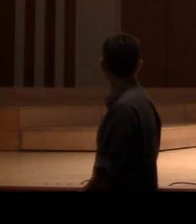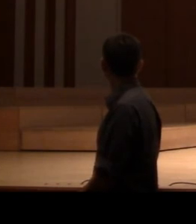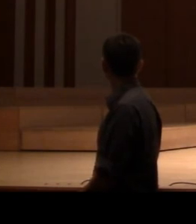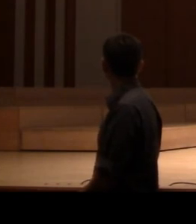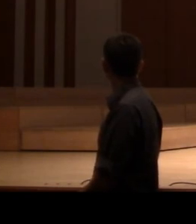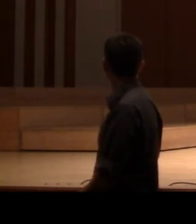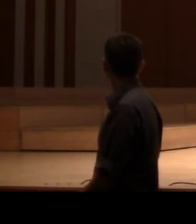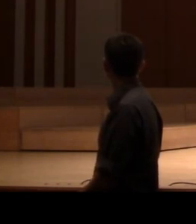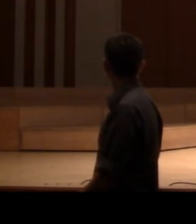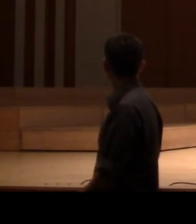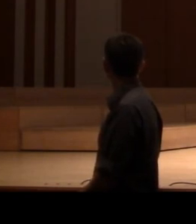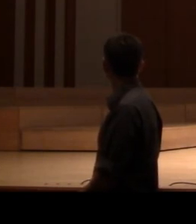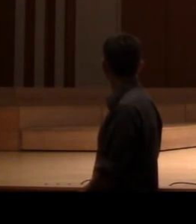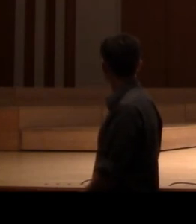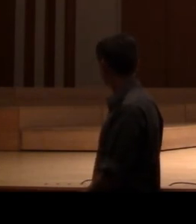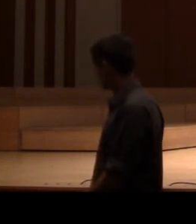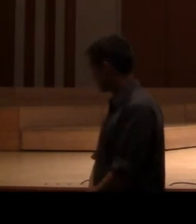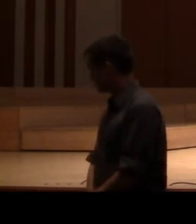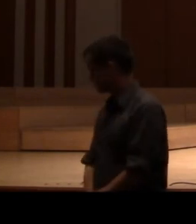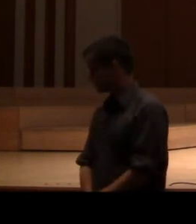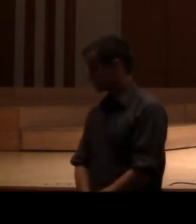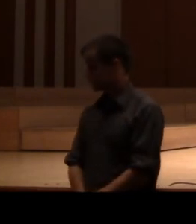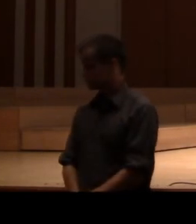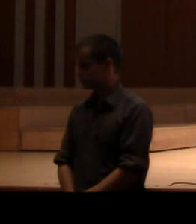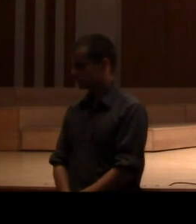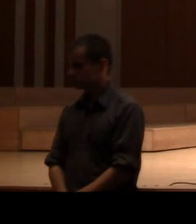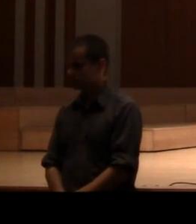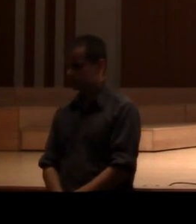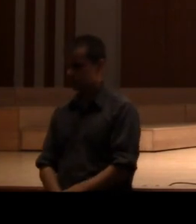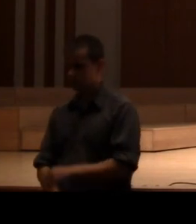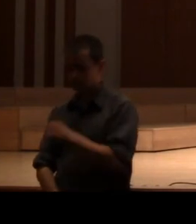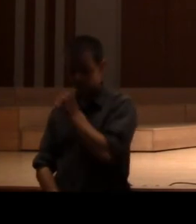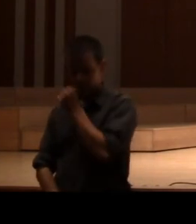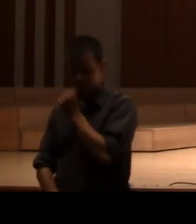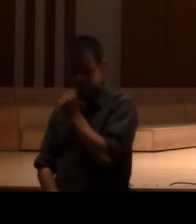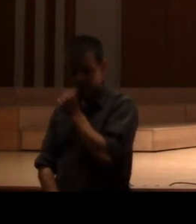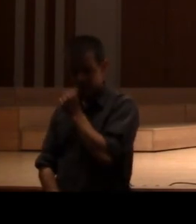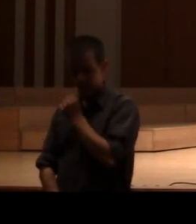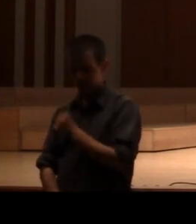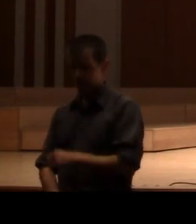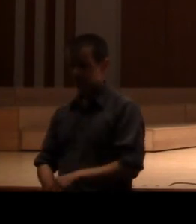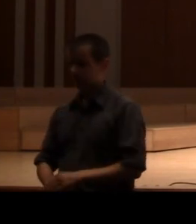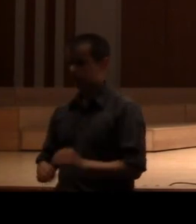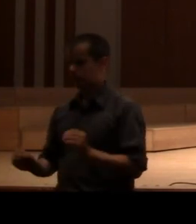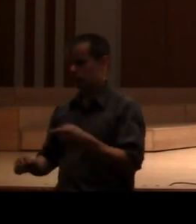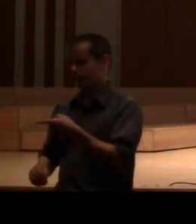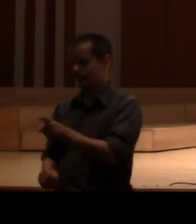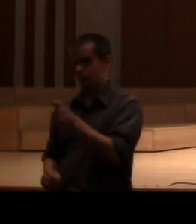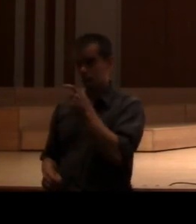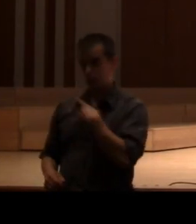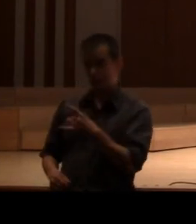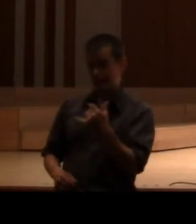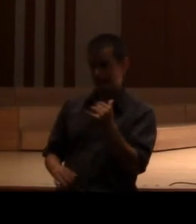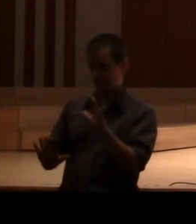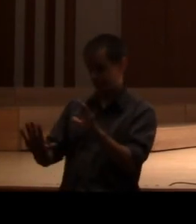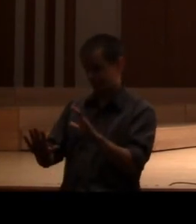On the inside, the treehouse is a garish yellow color. No offense to this if you like yellow, by the way.